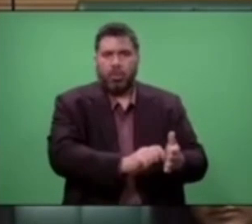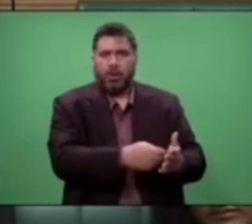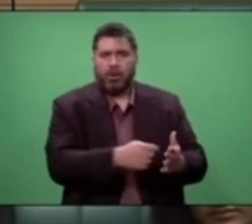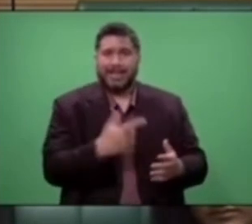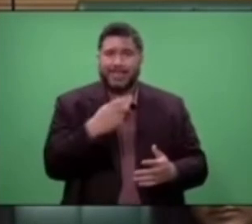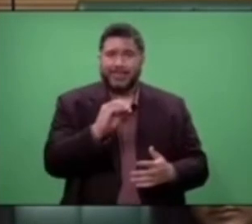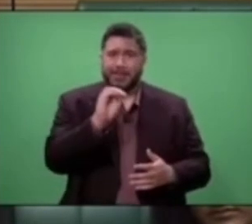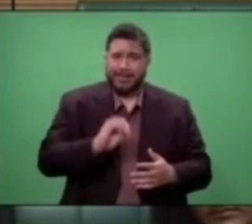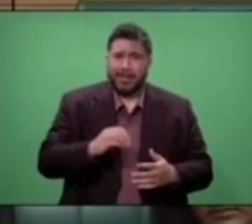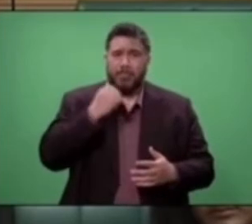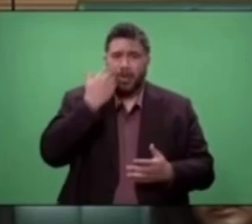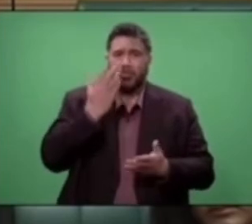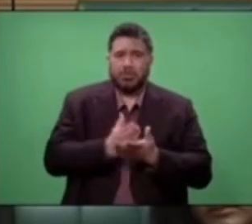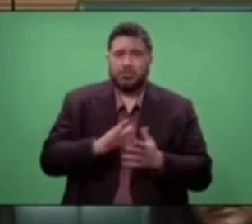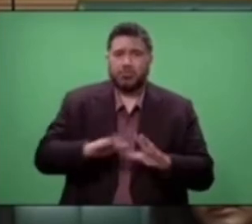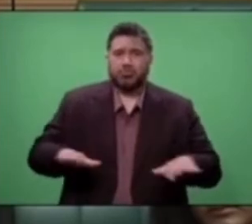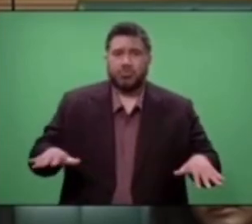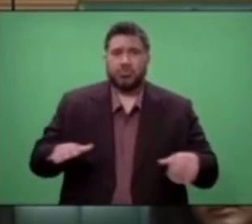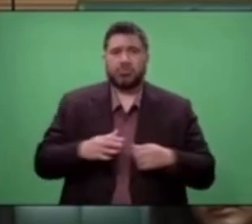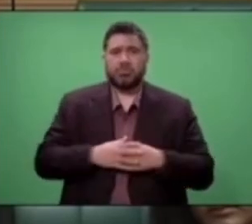currently abused by the state.